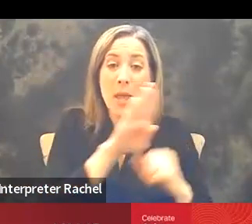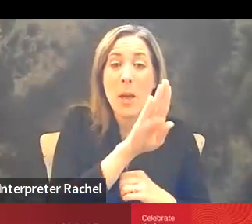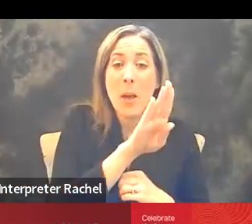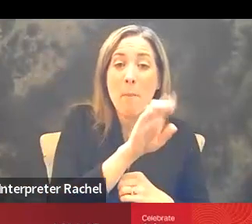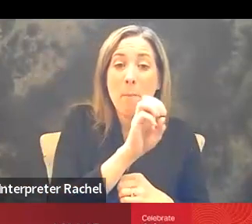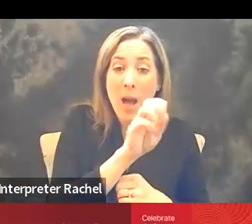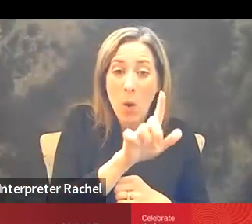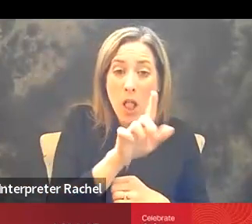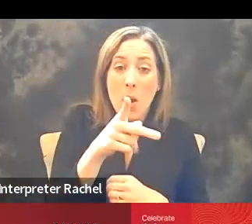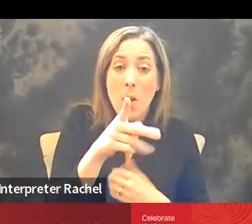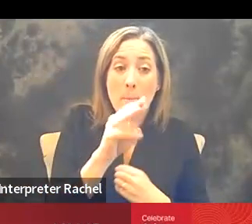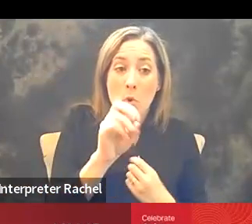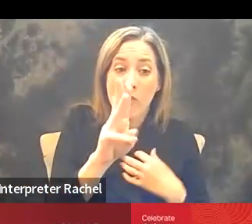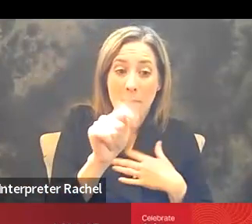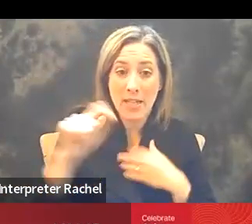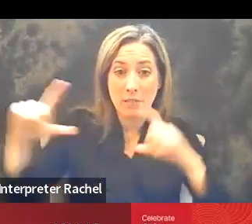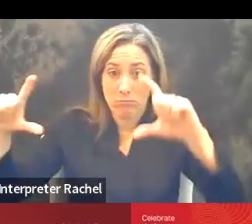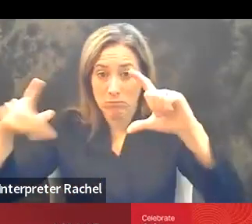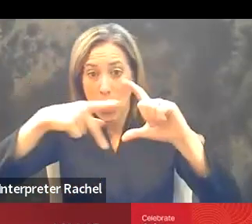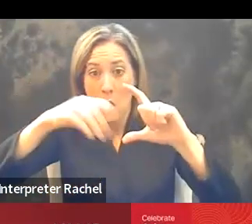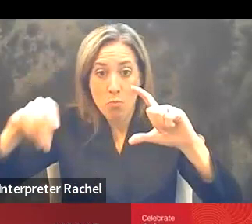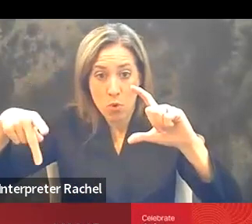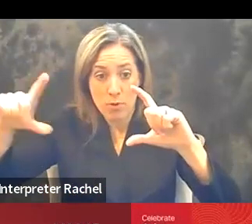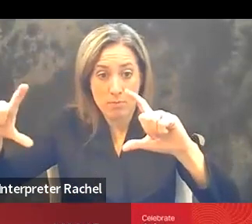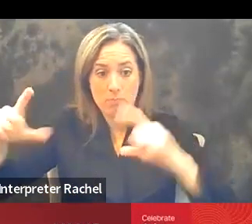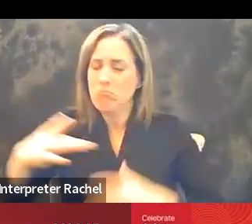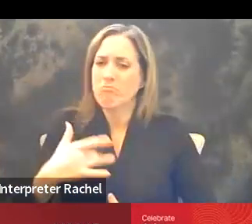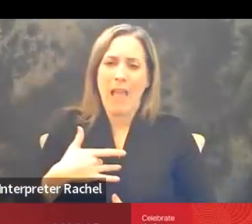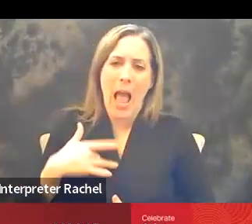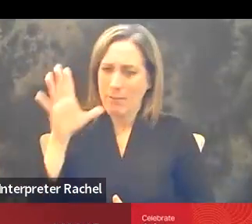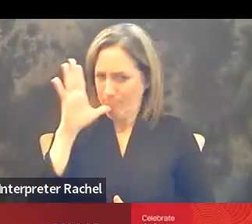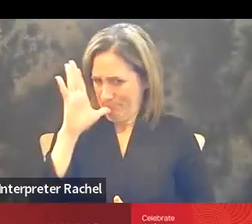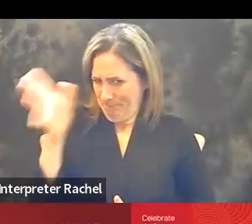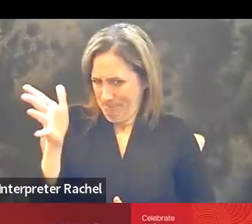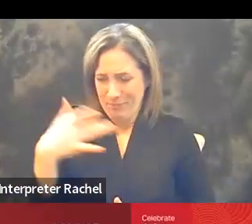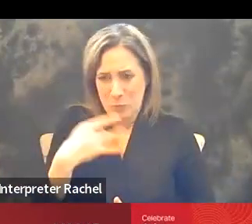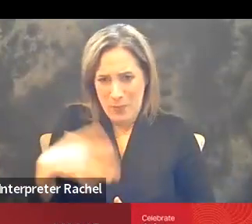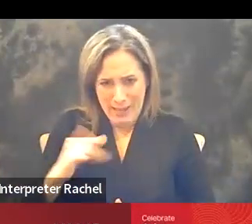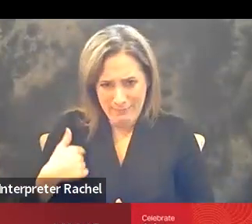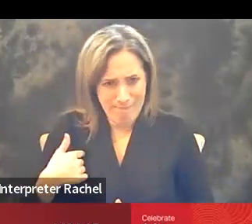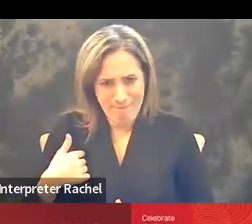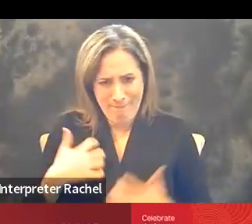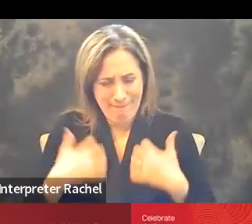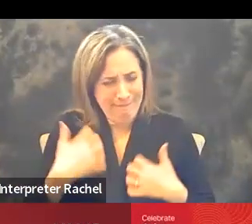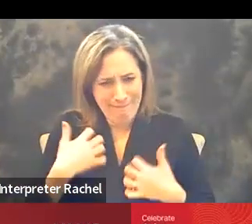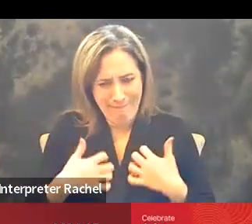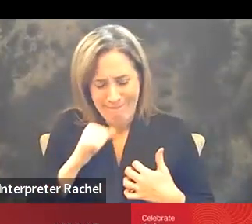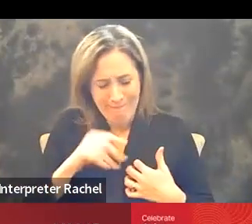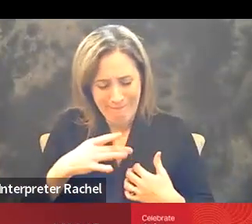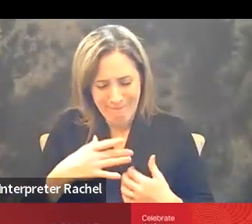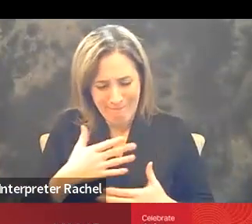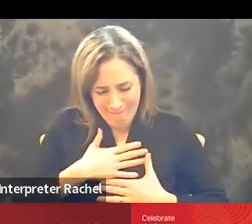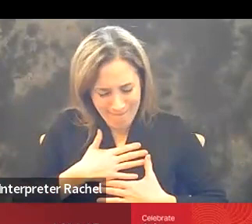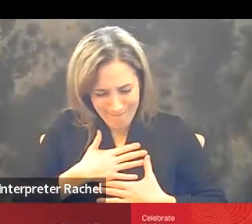poop on a paper. And I detest it. I don't like it. That's just me, because we have to walk this line. We don't ever